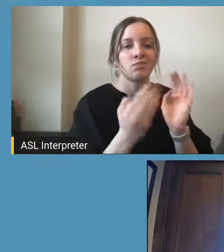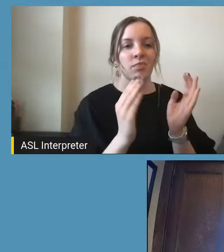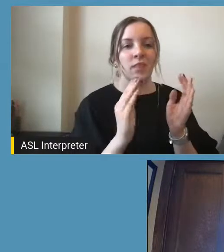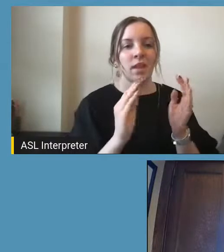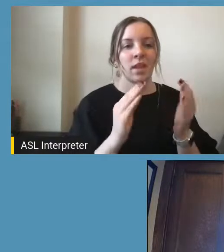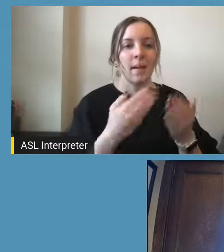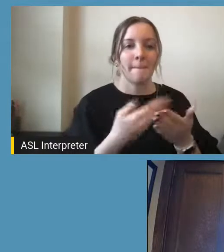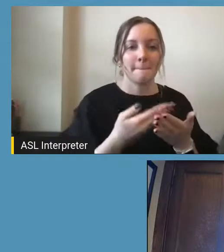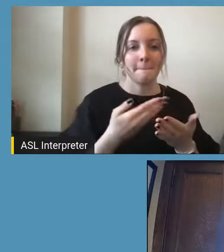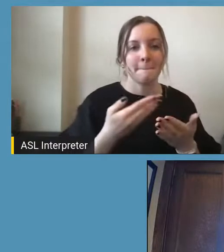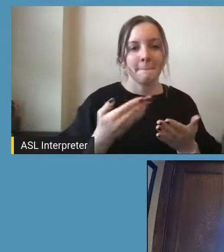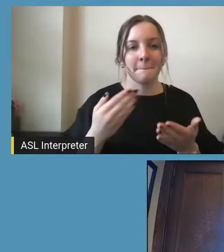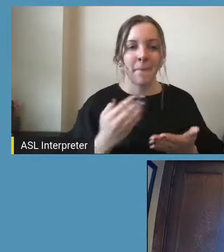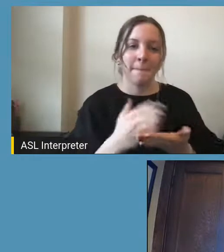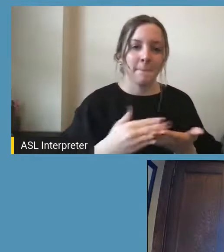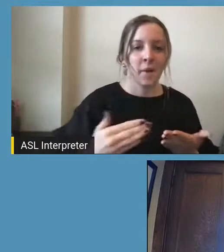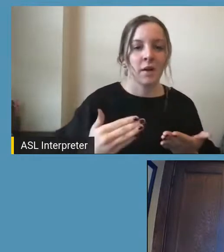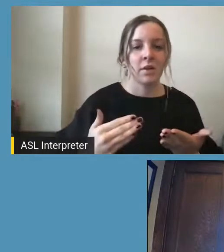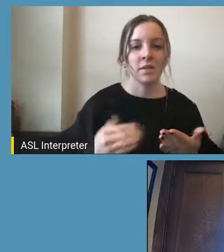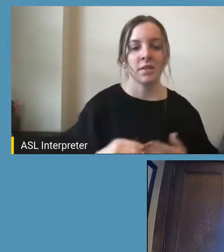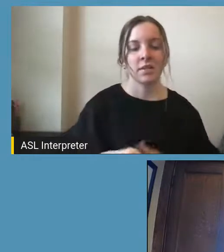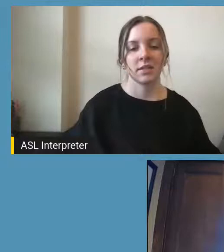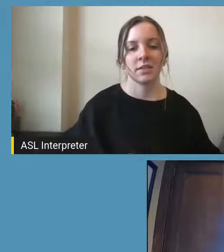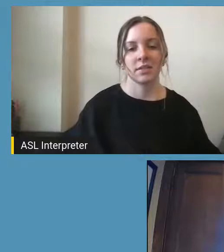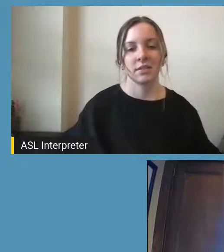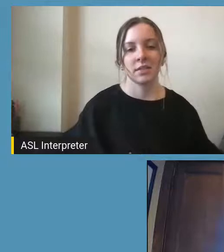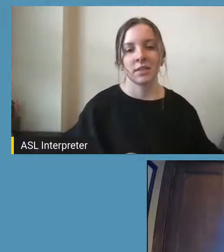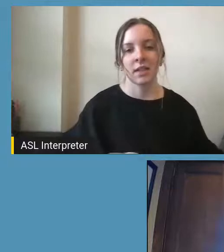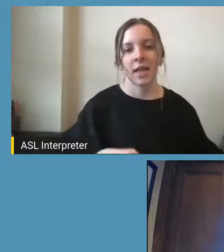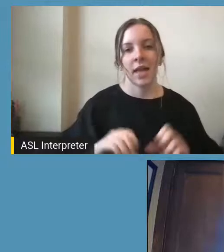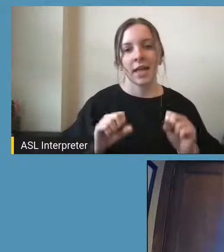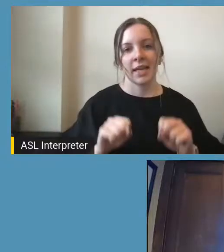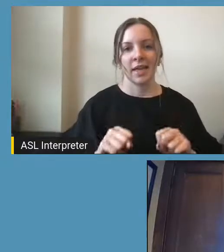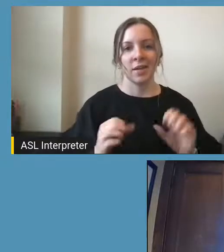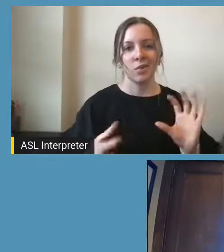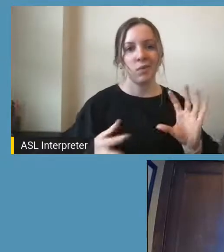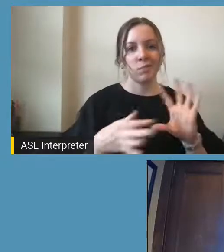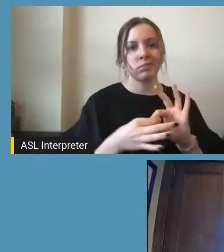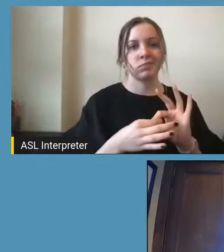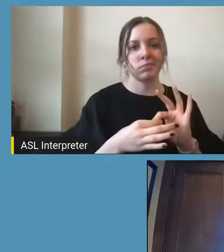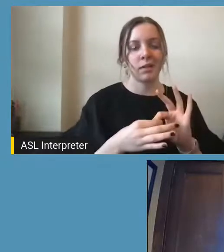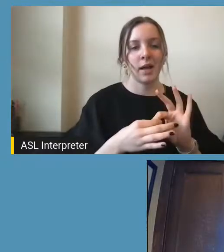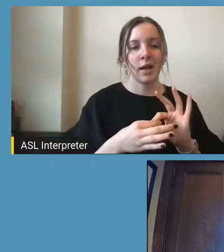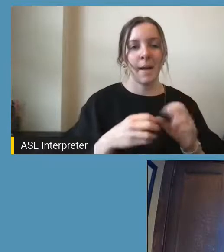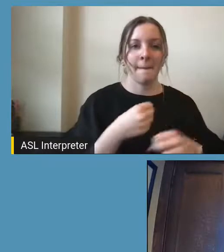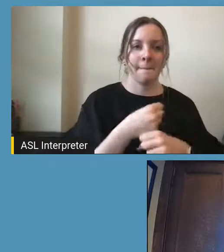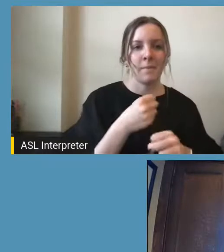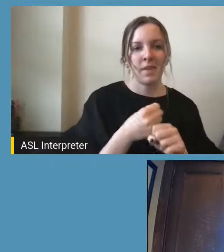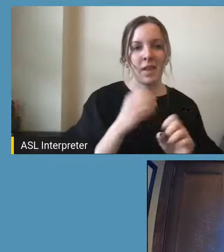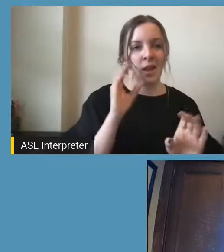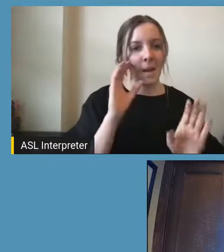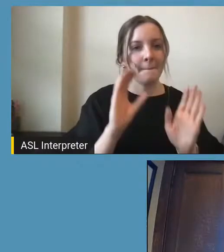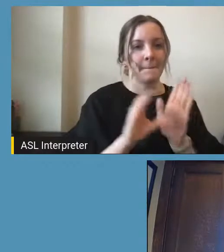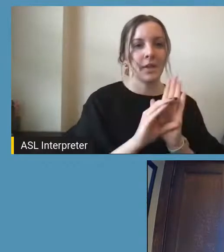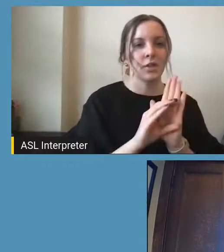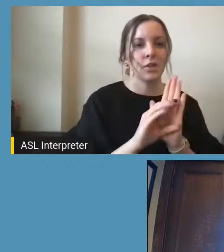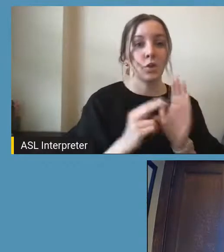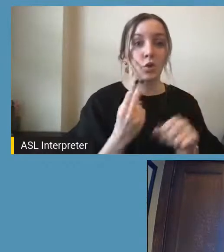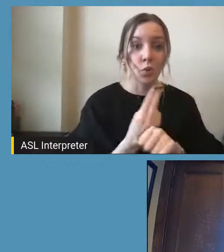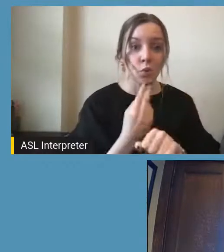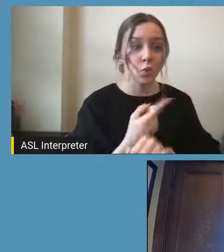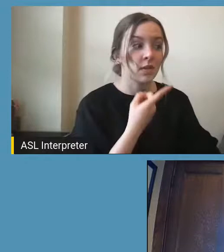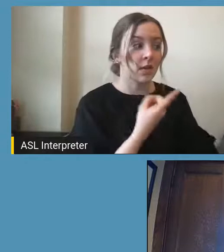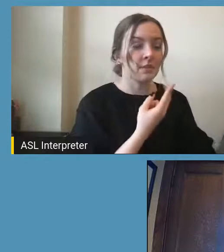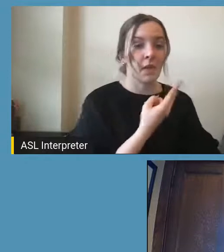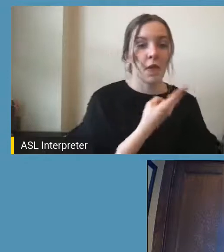could really be used to round out the historical picture based on, say, archaeological evidence? Is there tie in there?